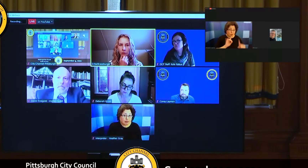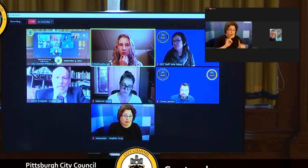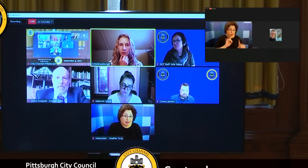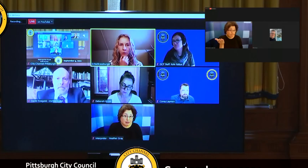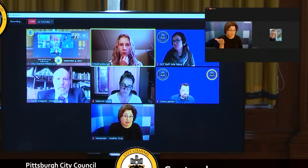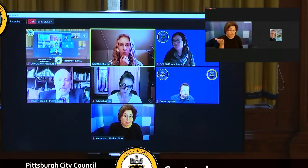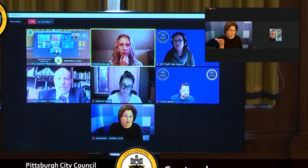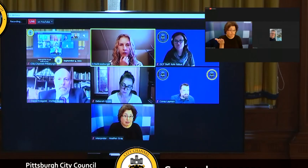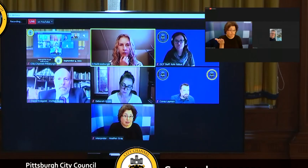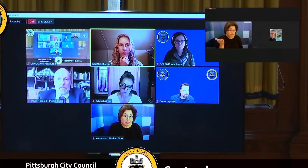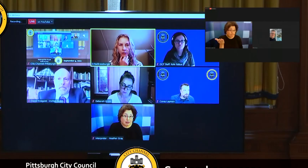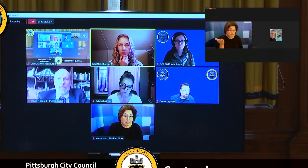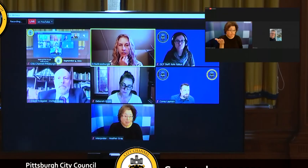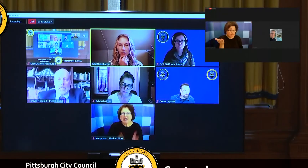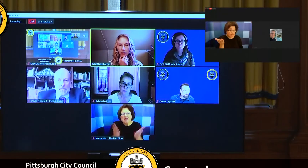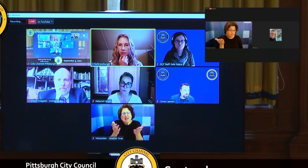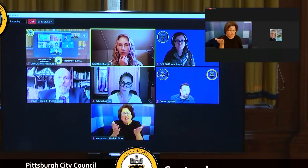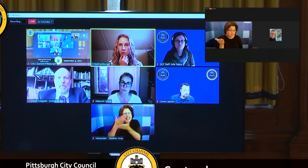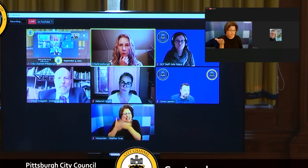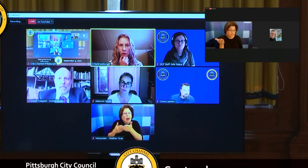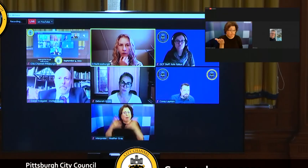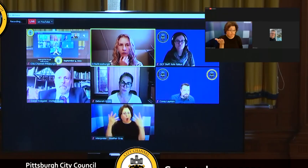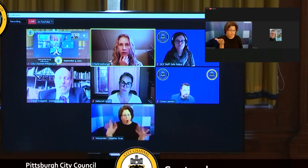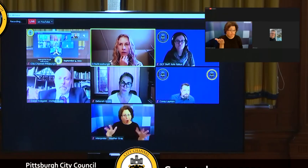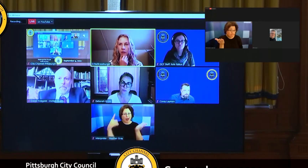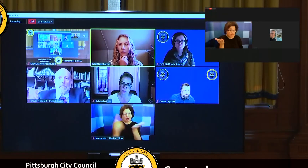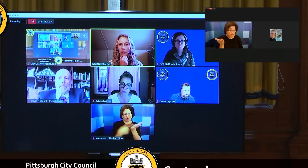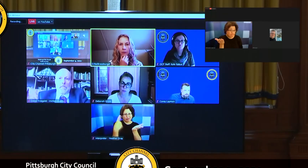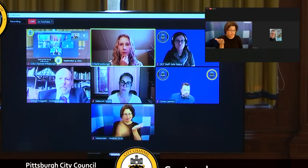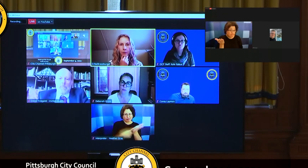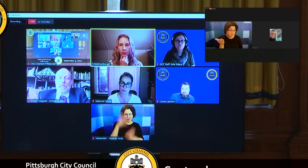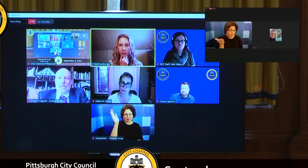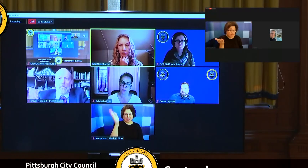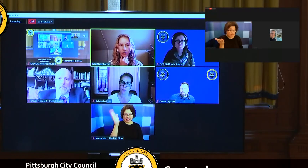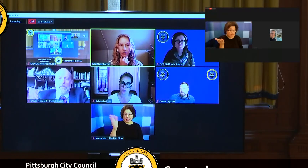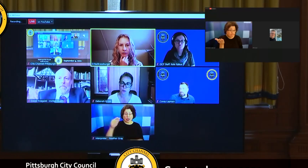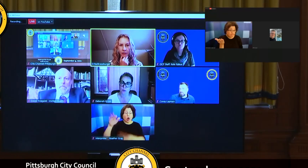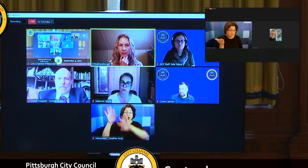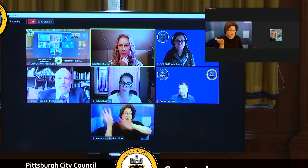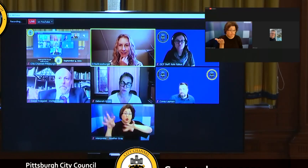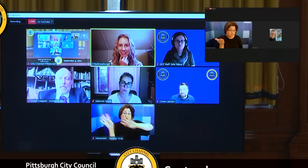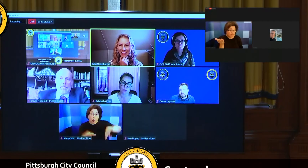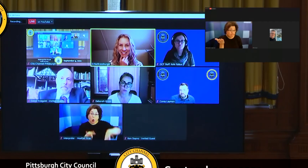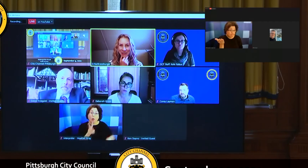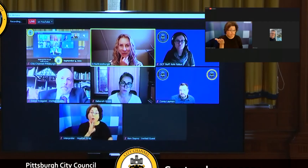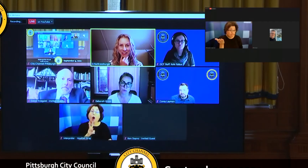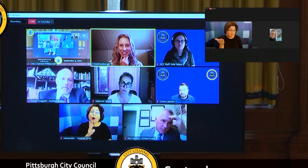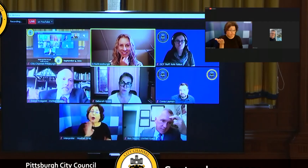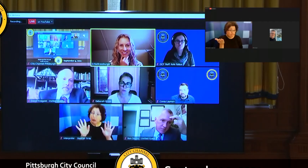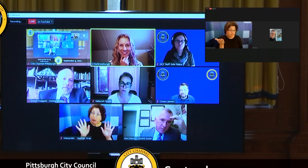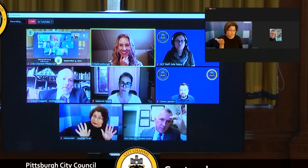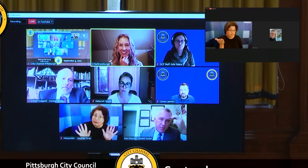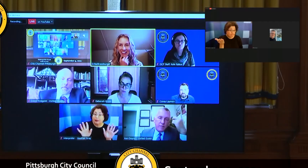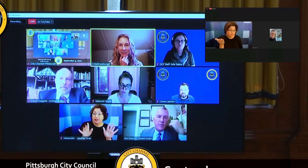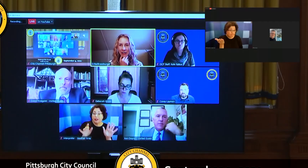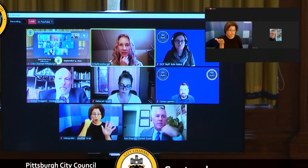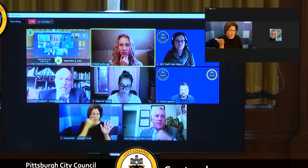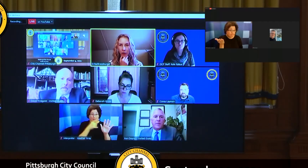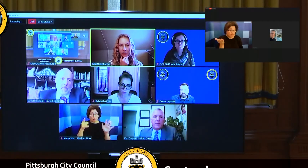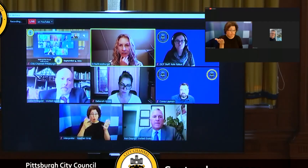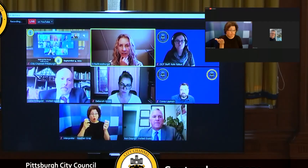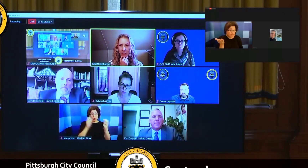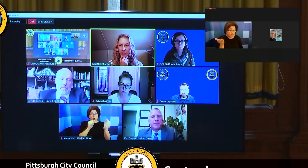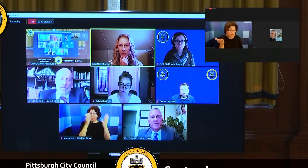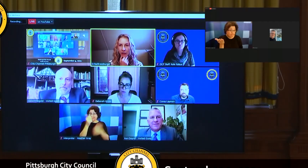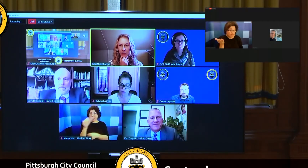Some of them were already covered in the presentation, stormwater, but just wanted to leave that space in case anyone wanted to. And if you don't,